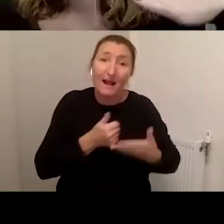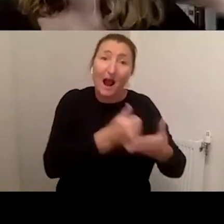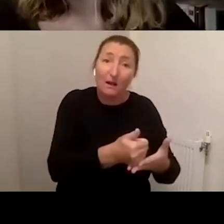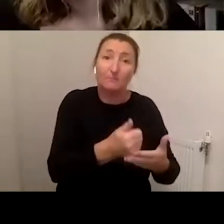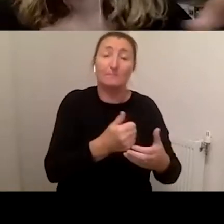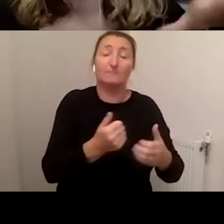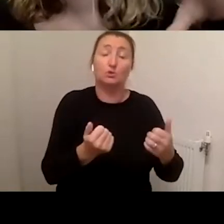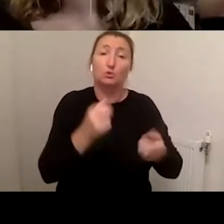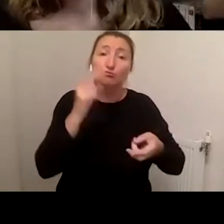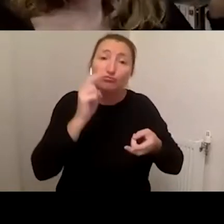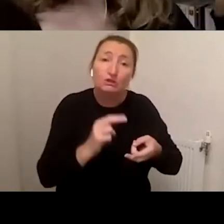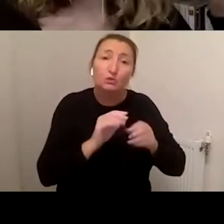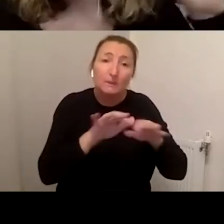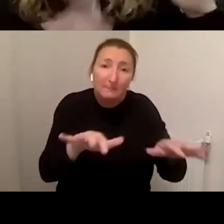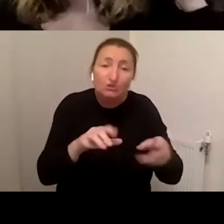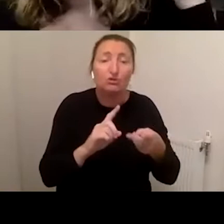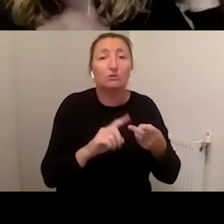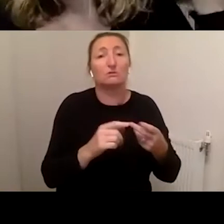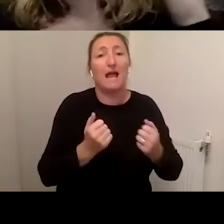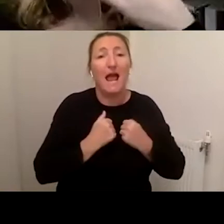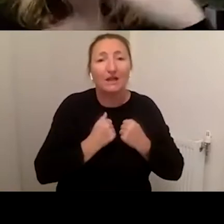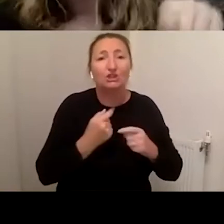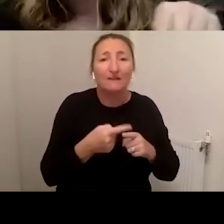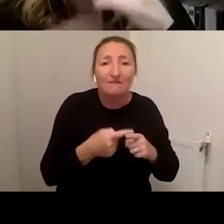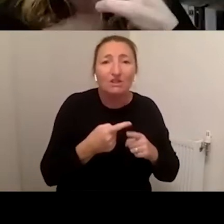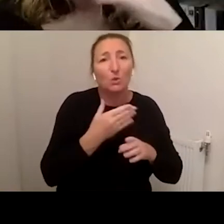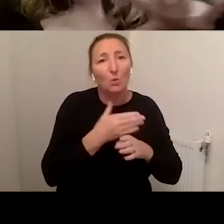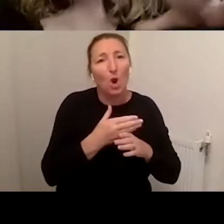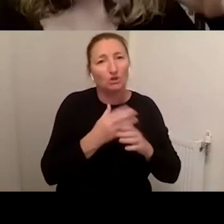into feasibility of a district heating plan. There was